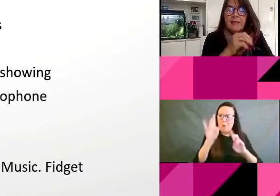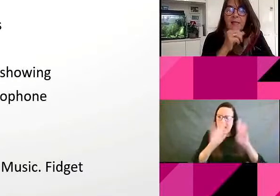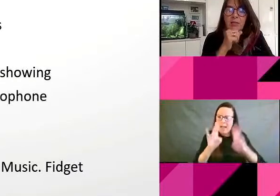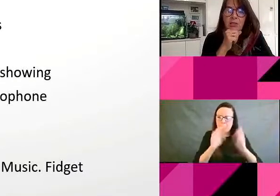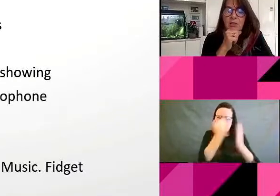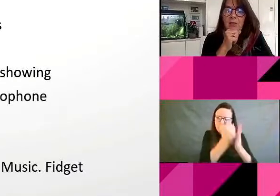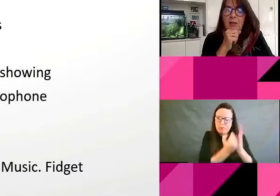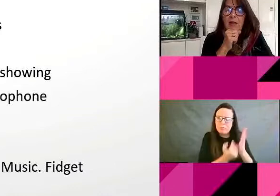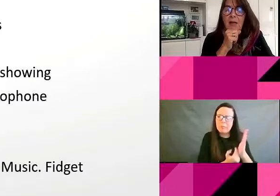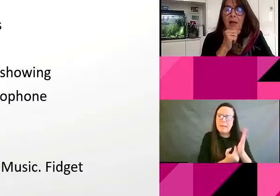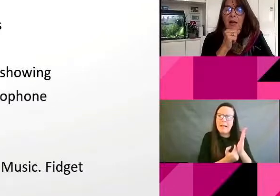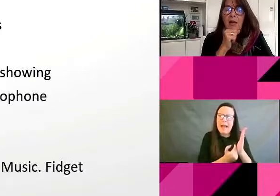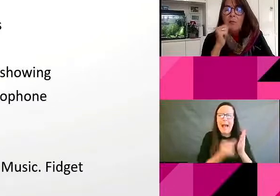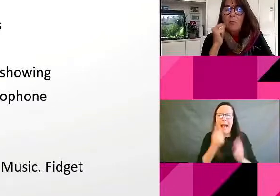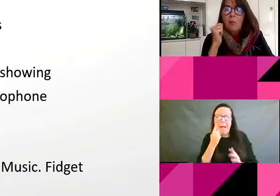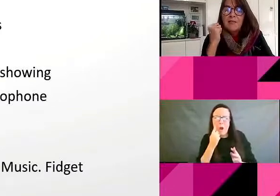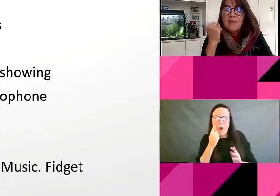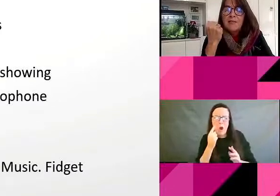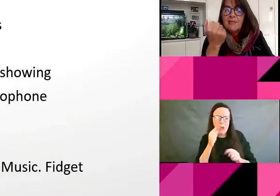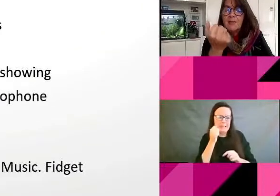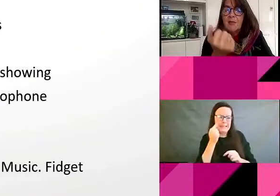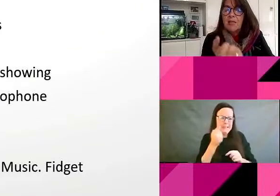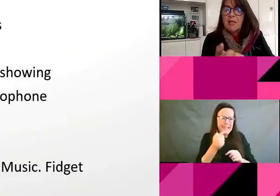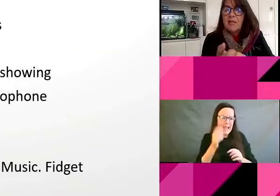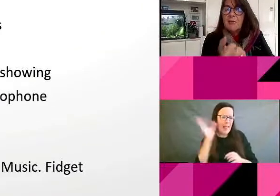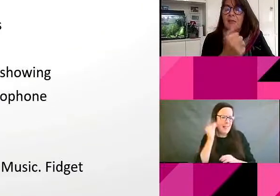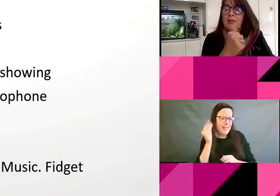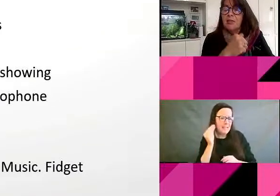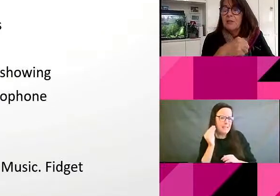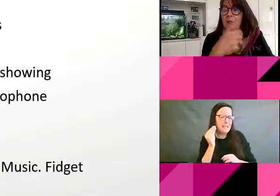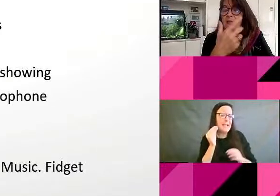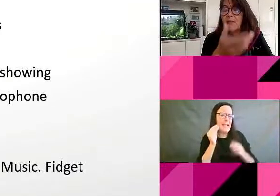listening and attention. What is the speech